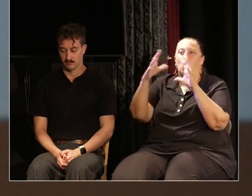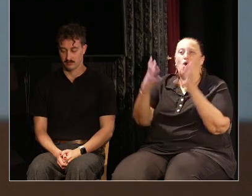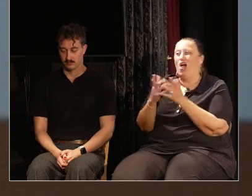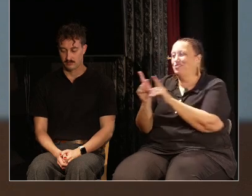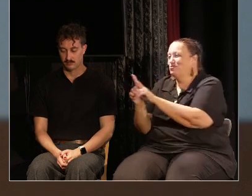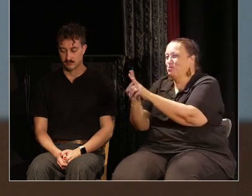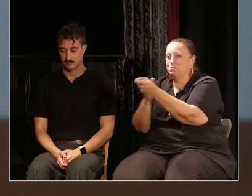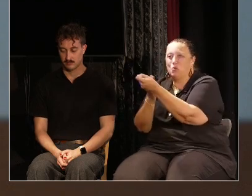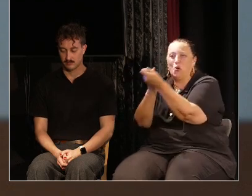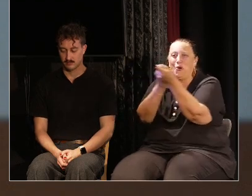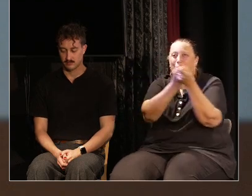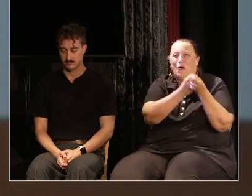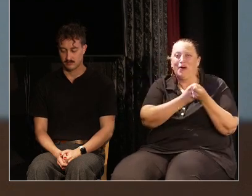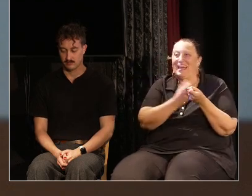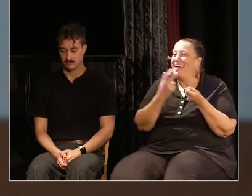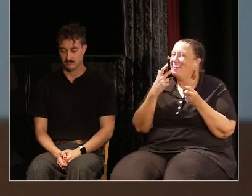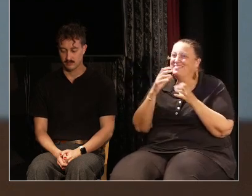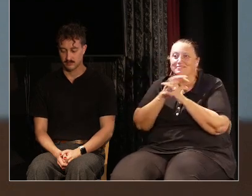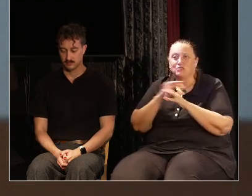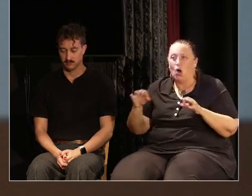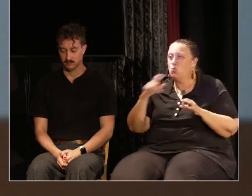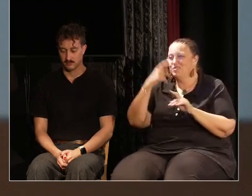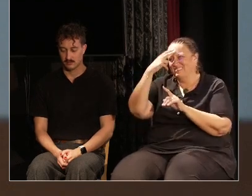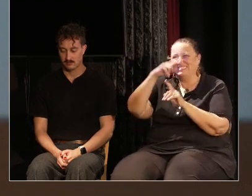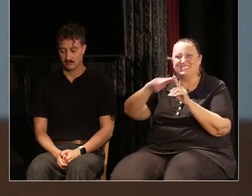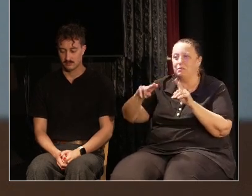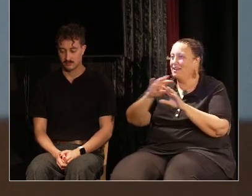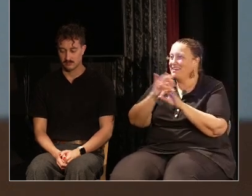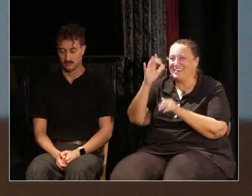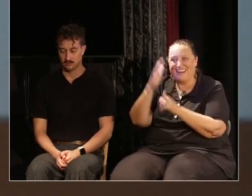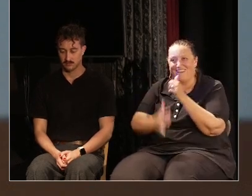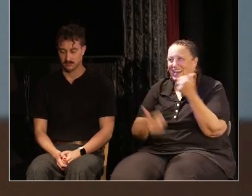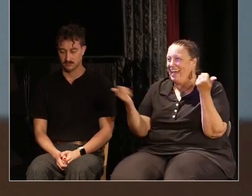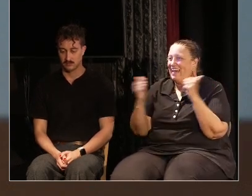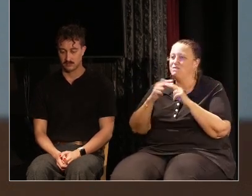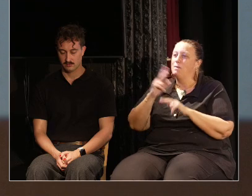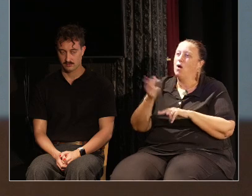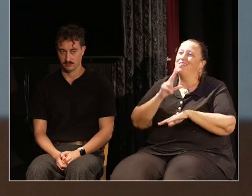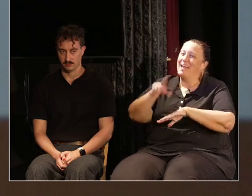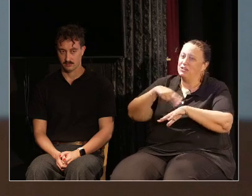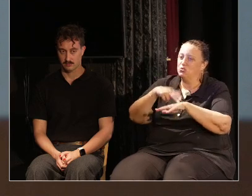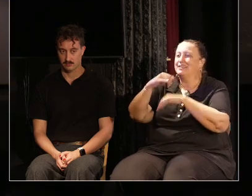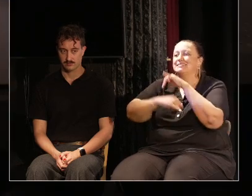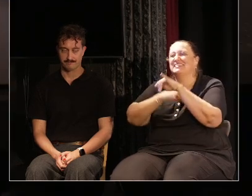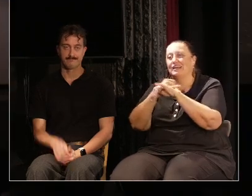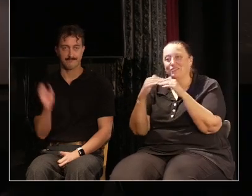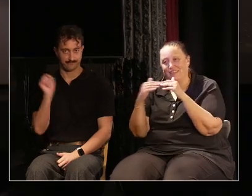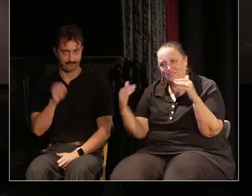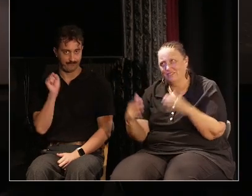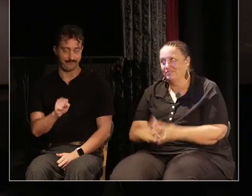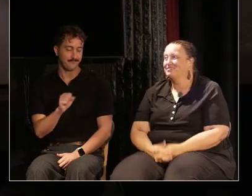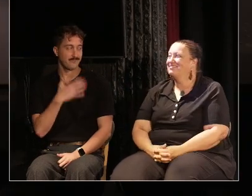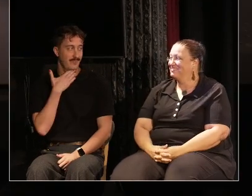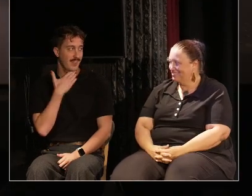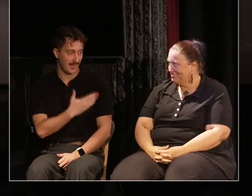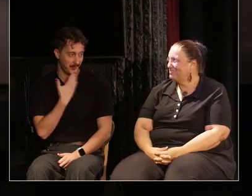otherwise I don't think we'll end the stigma unless we're doing that at a national level and an international level as well. So, yes. Thank you.